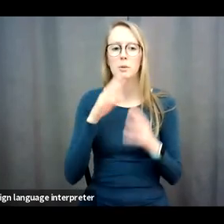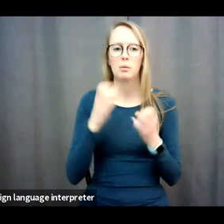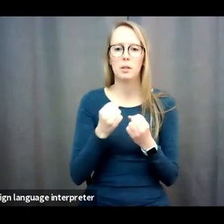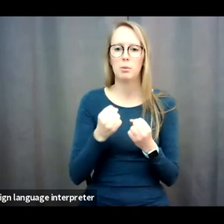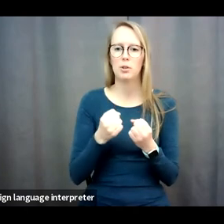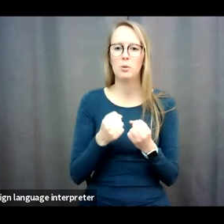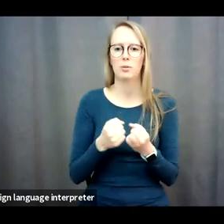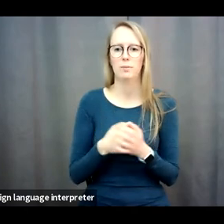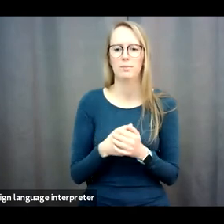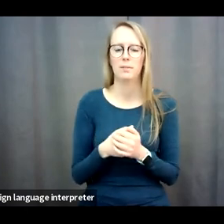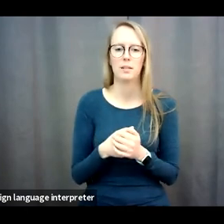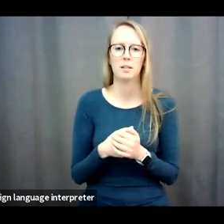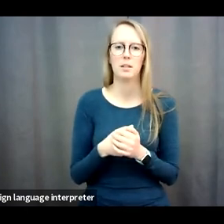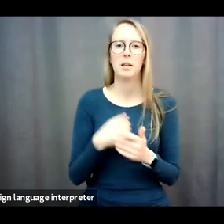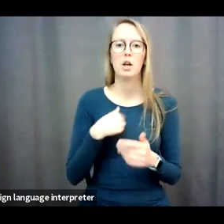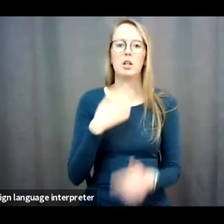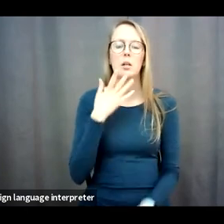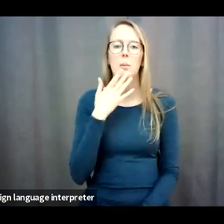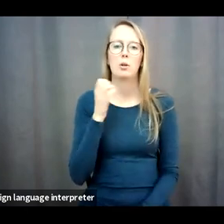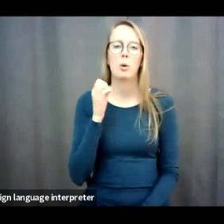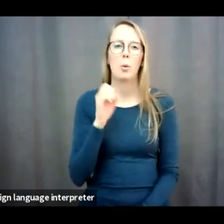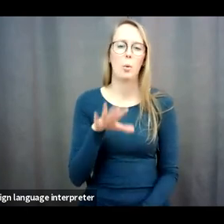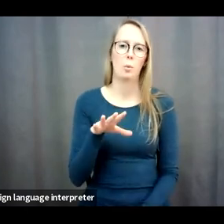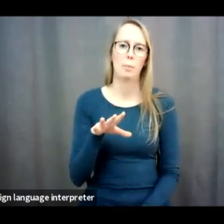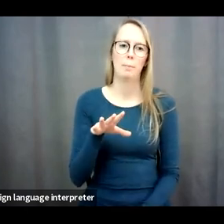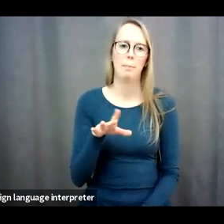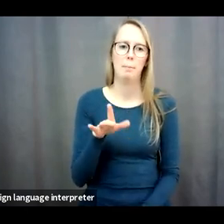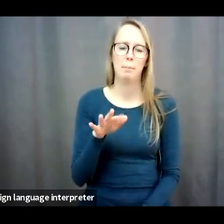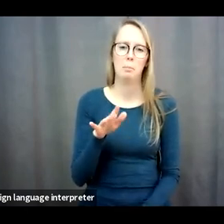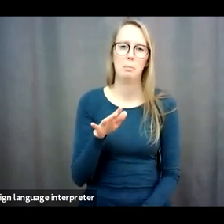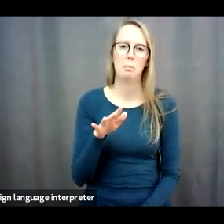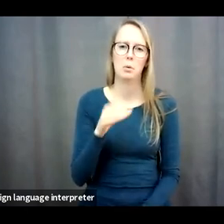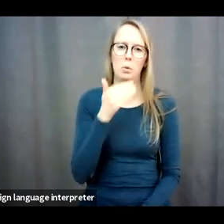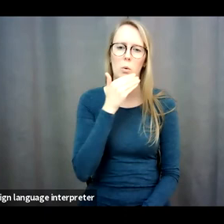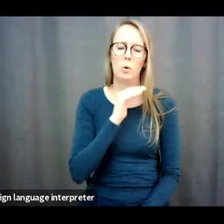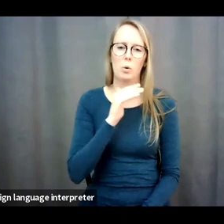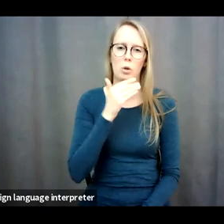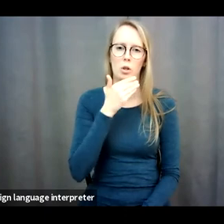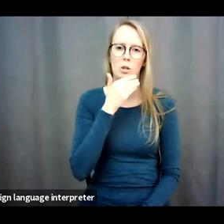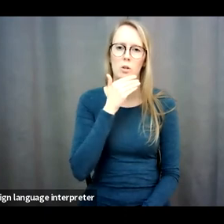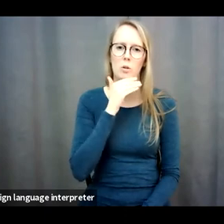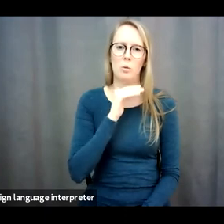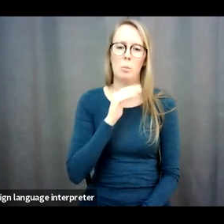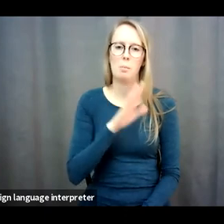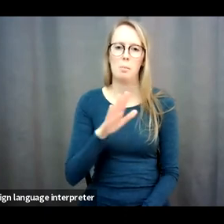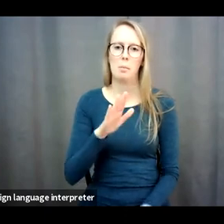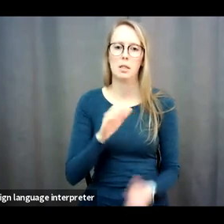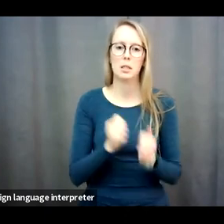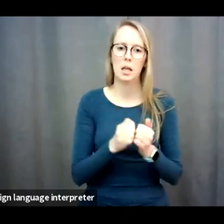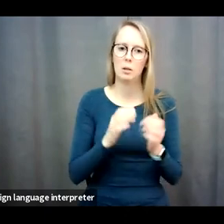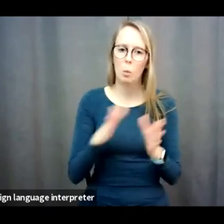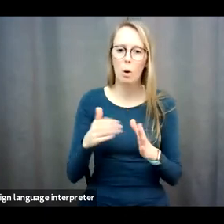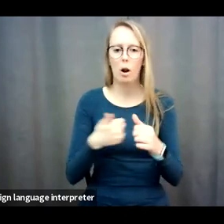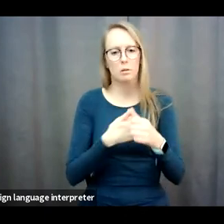So I'm going to speak a little bit about youth's way of organizing and raising